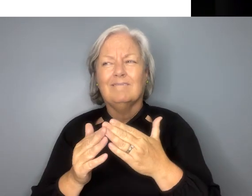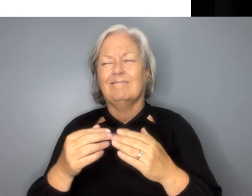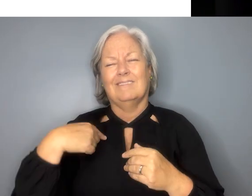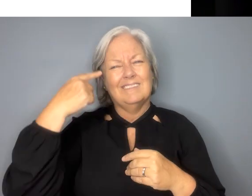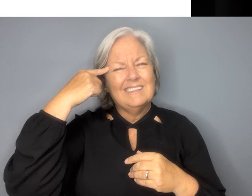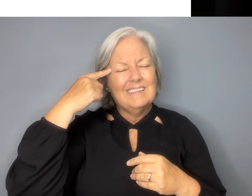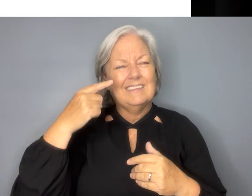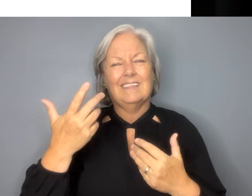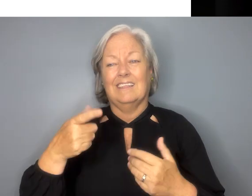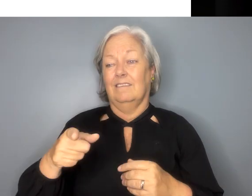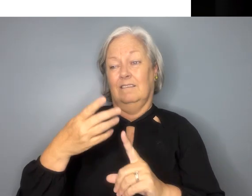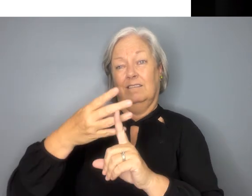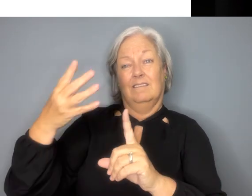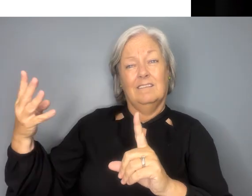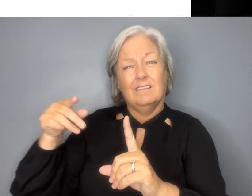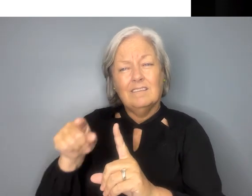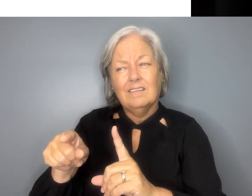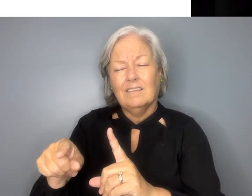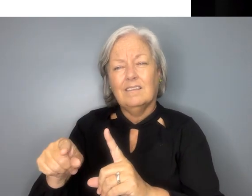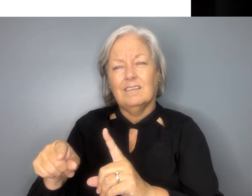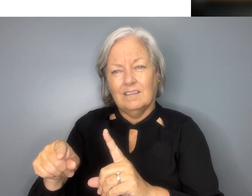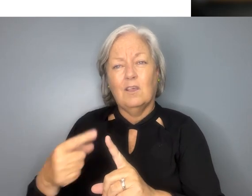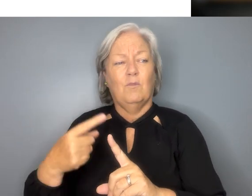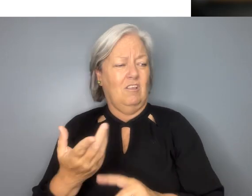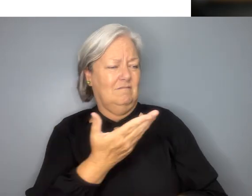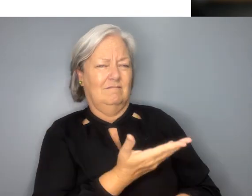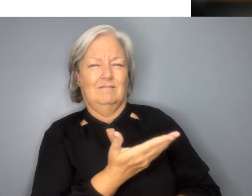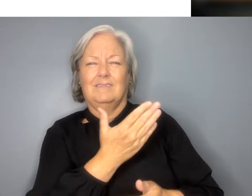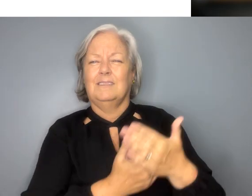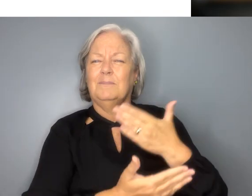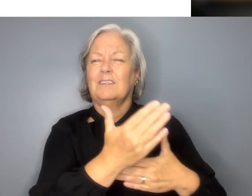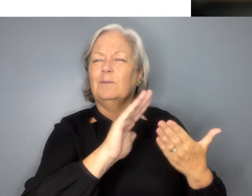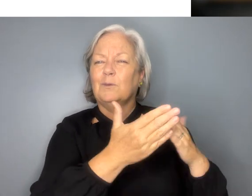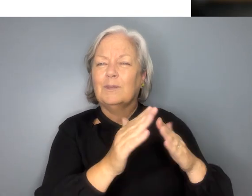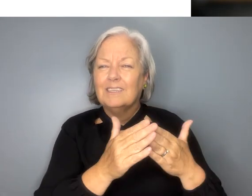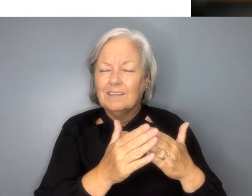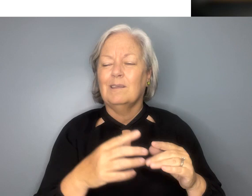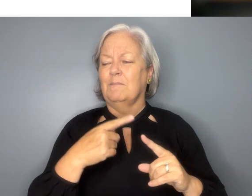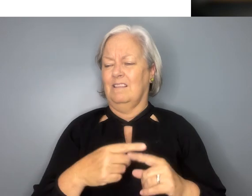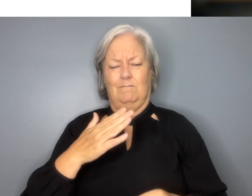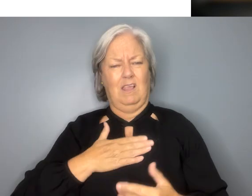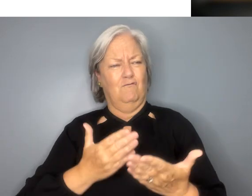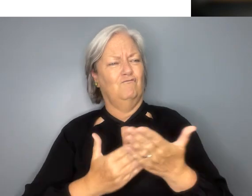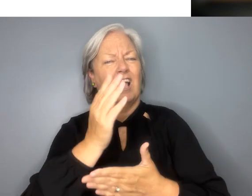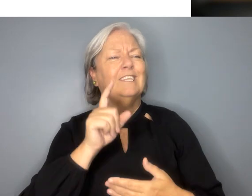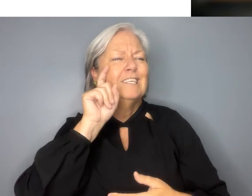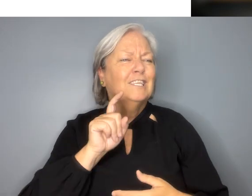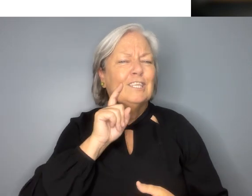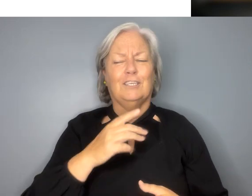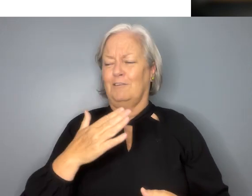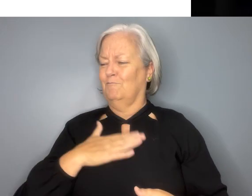exist in. Like, what can the LGBTQI plus community learn from the disability community and vice versa? And the right to sexual expression